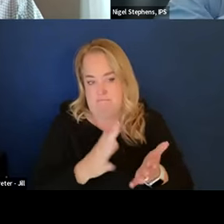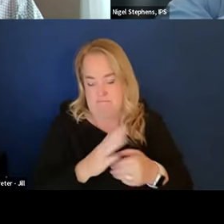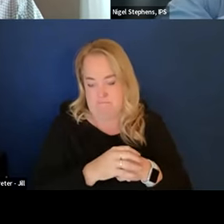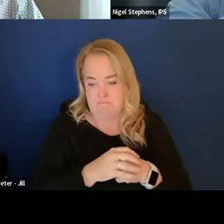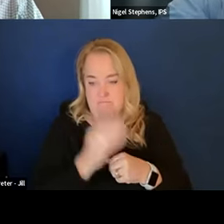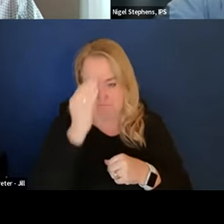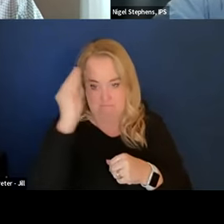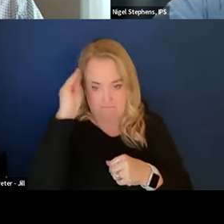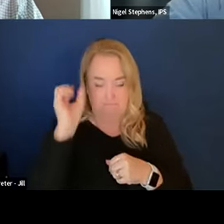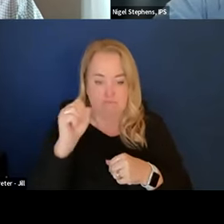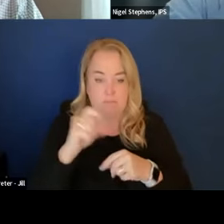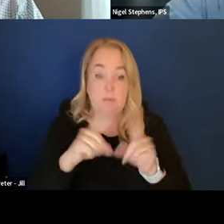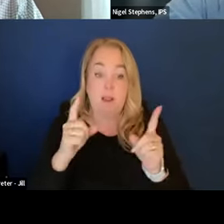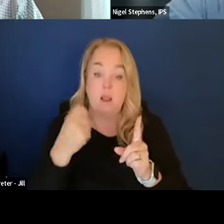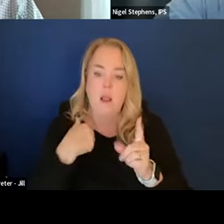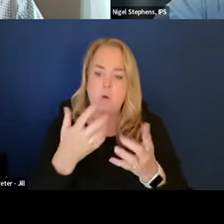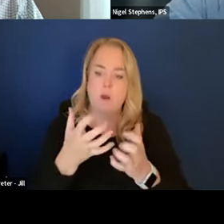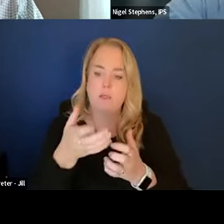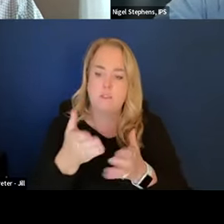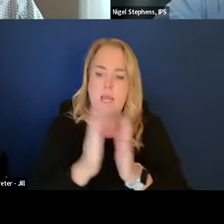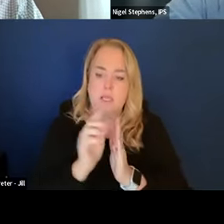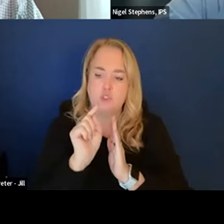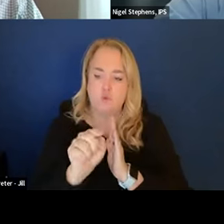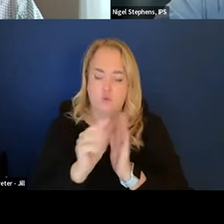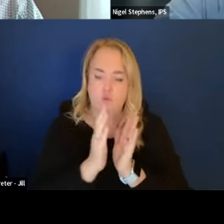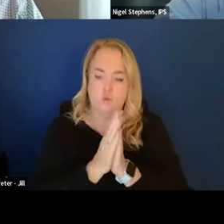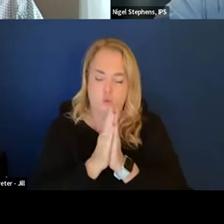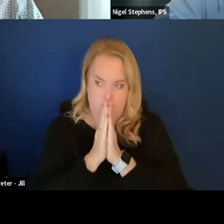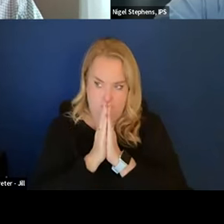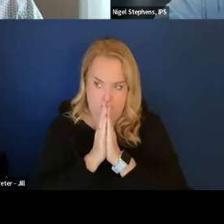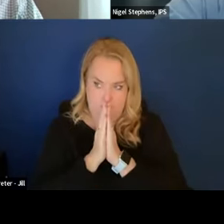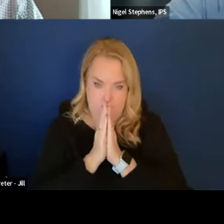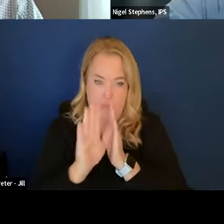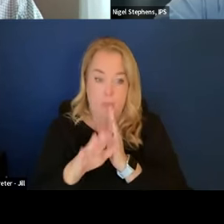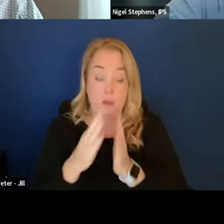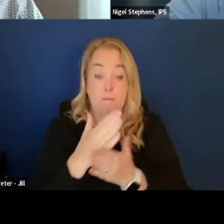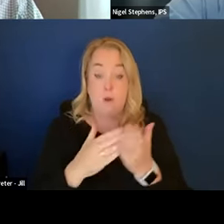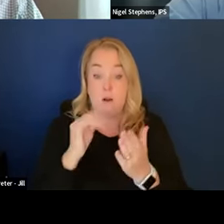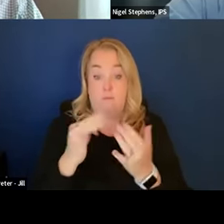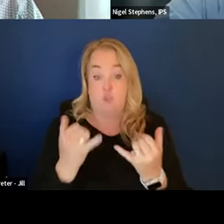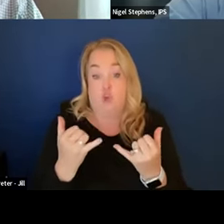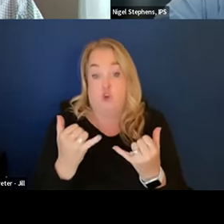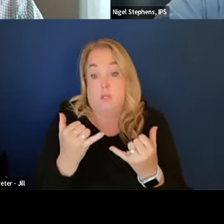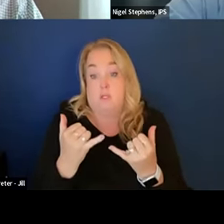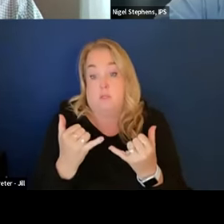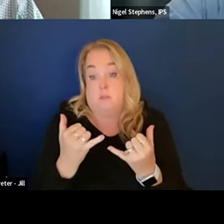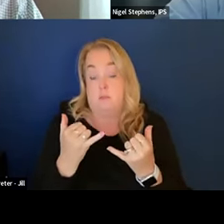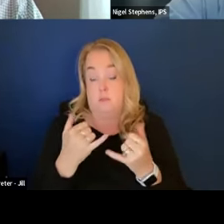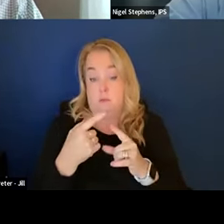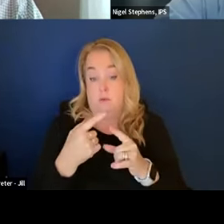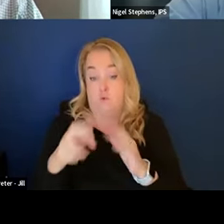John, I wanted to ask you about something kind of specific. So part of our current role mandate from the